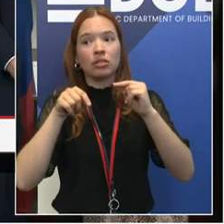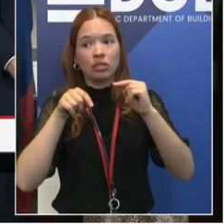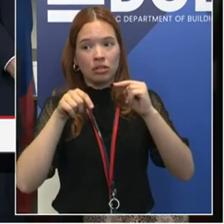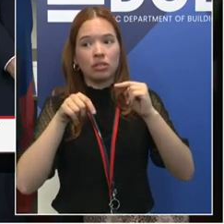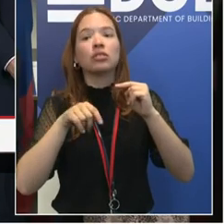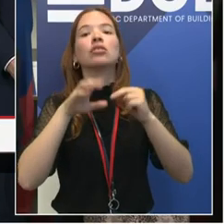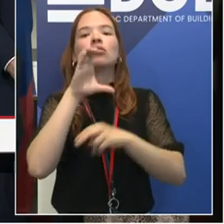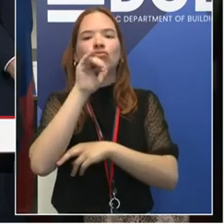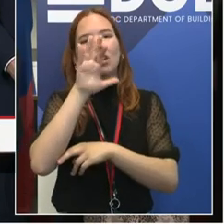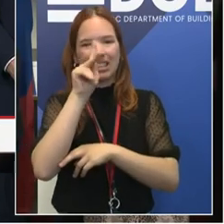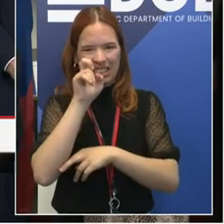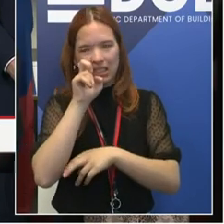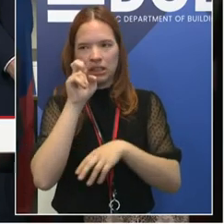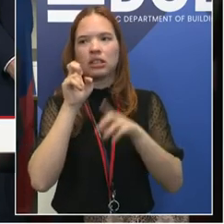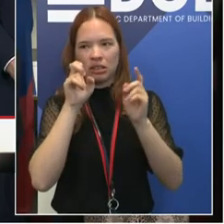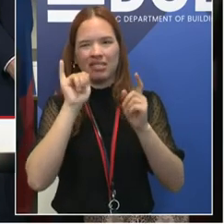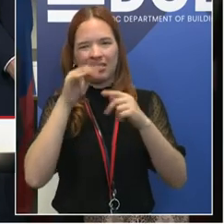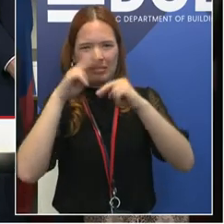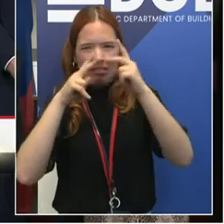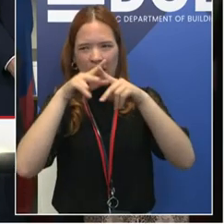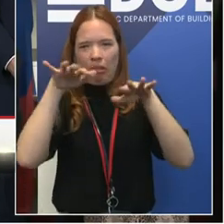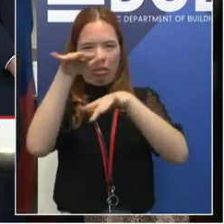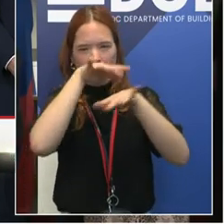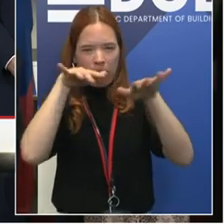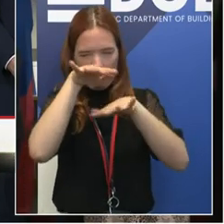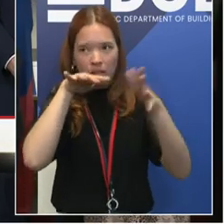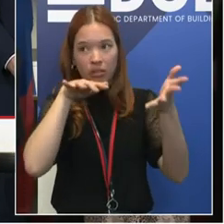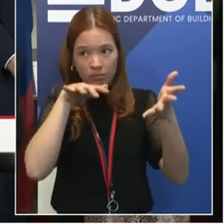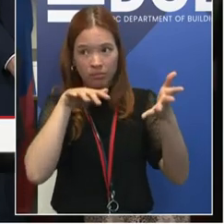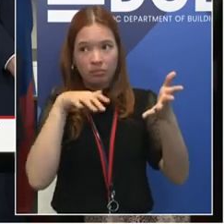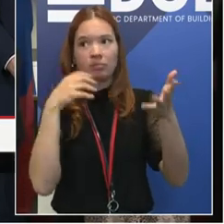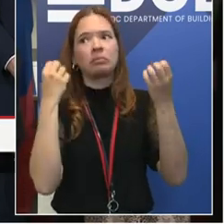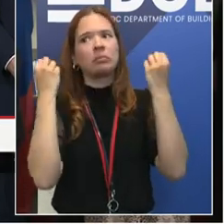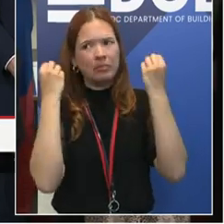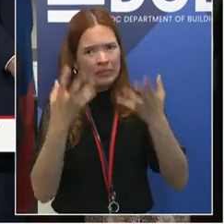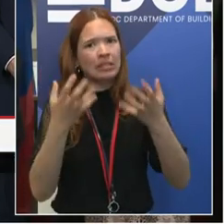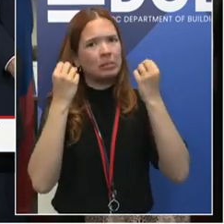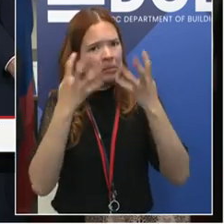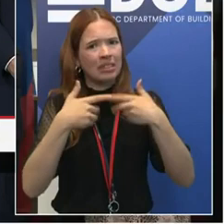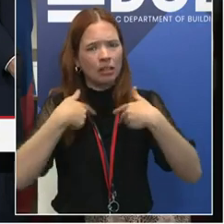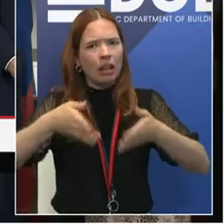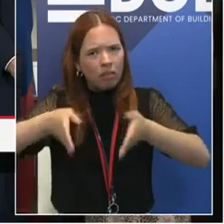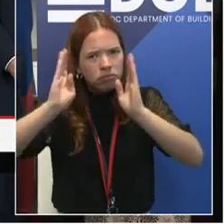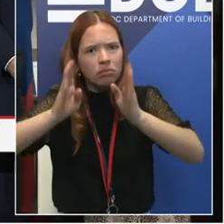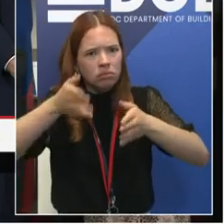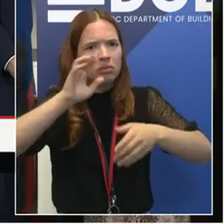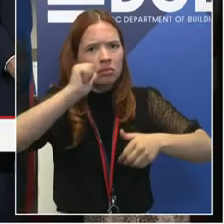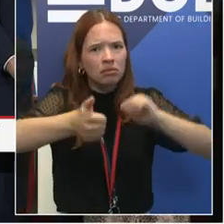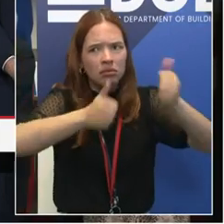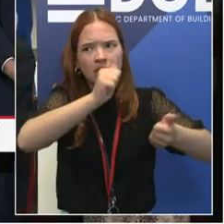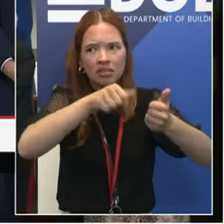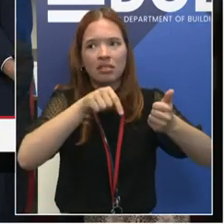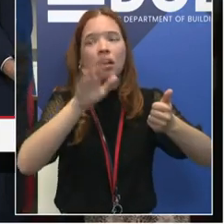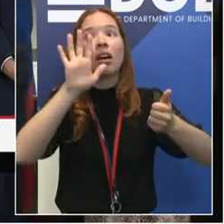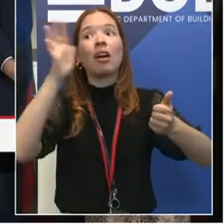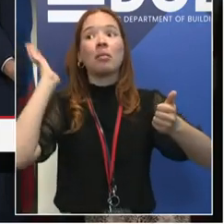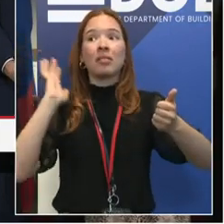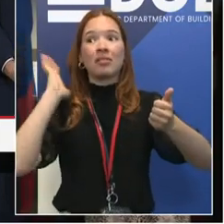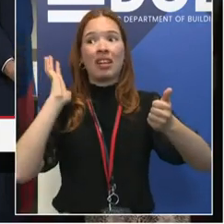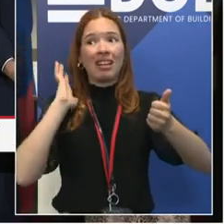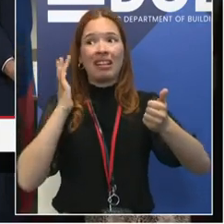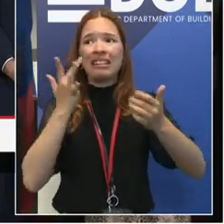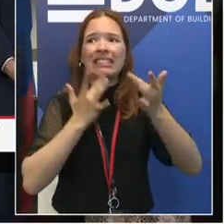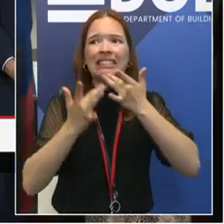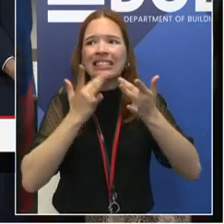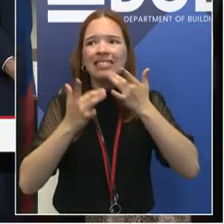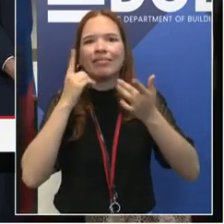hasn't always had the resources or inspectors that it needed to keep up with that great demand.